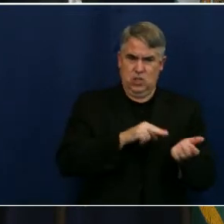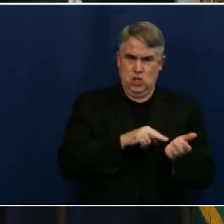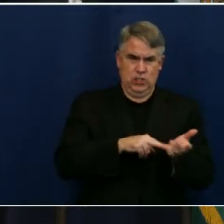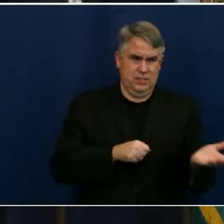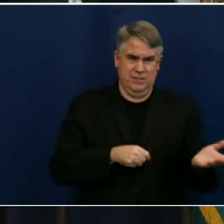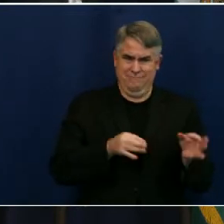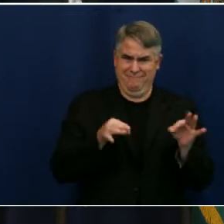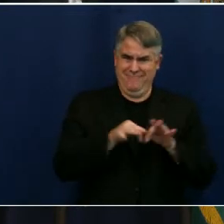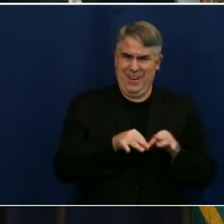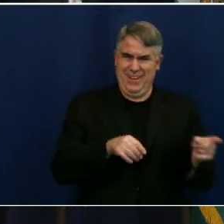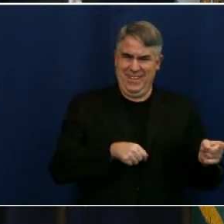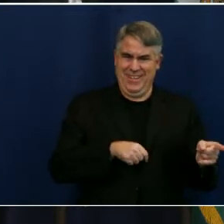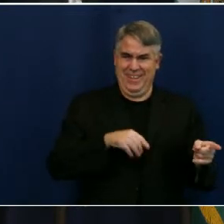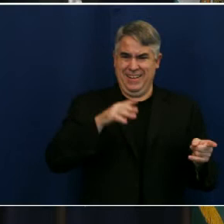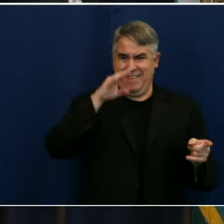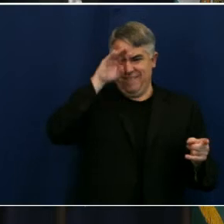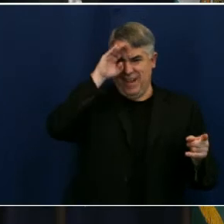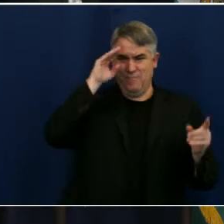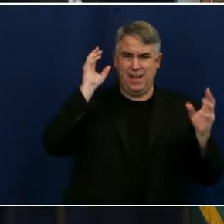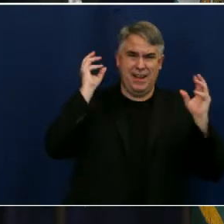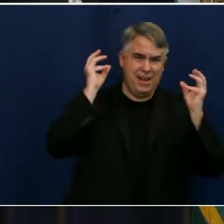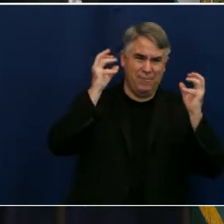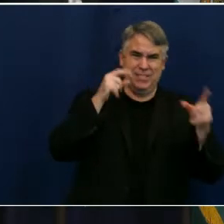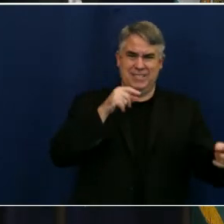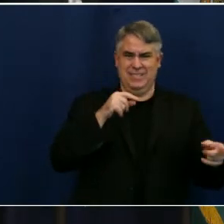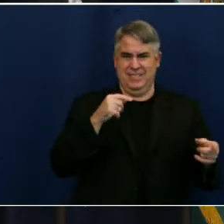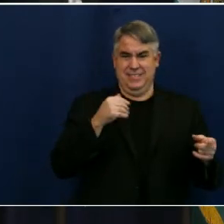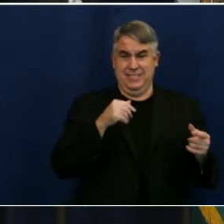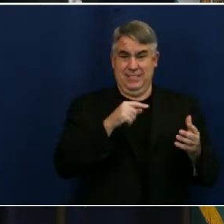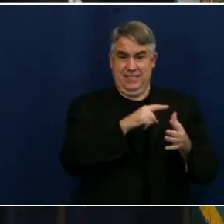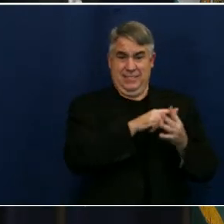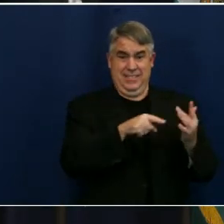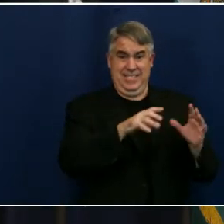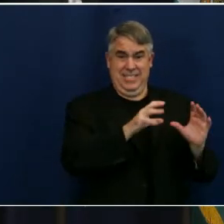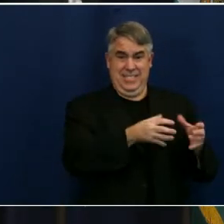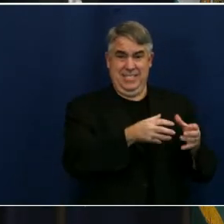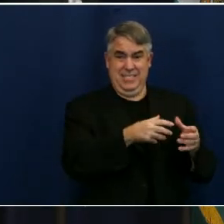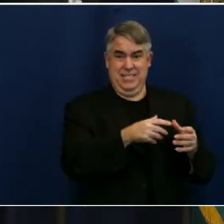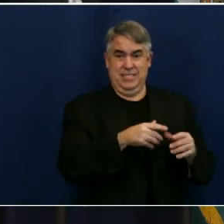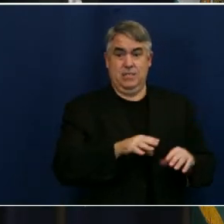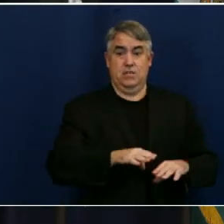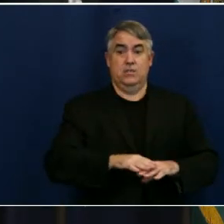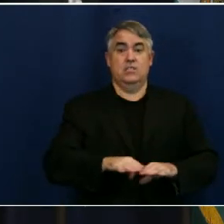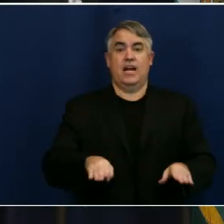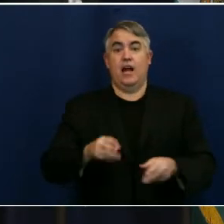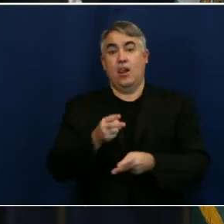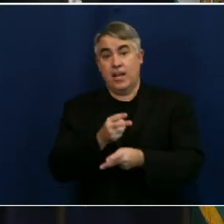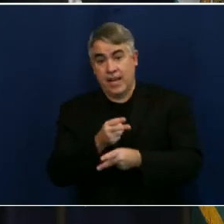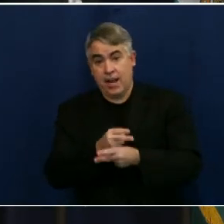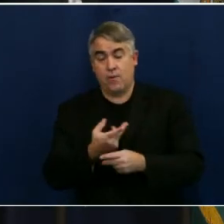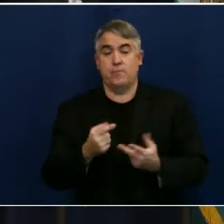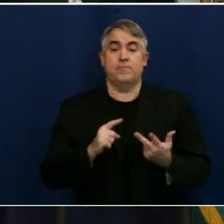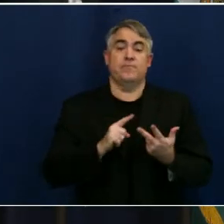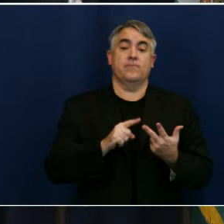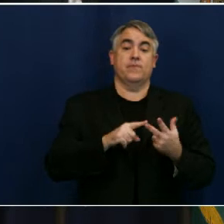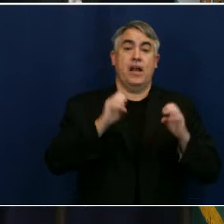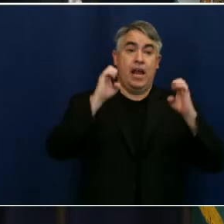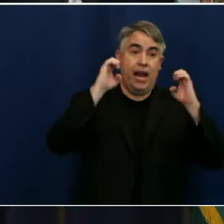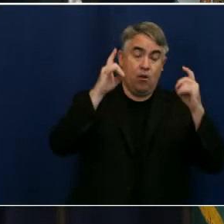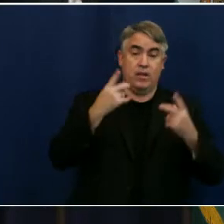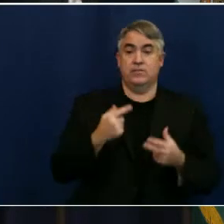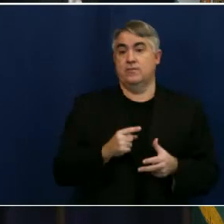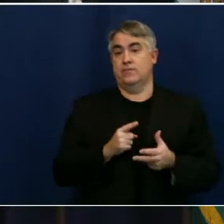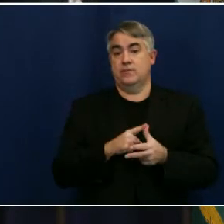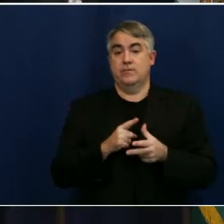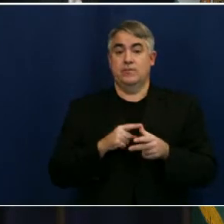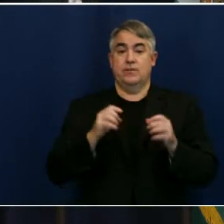three primary groups would be childcare and education, then emergency services, followed by food and agriculture. And we want to get